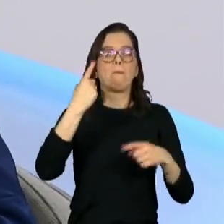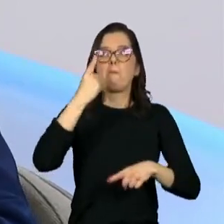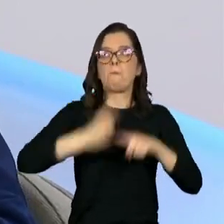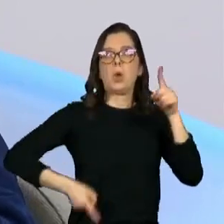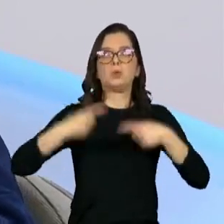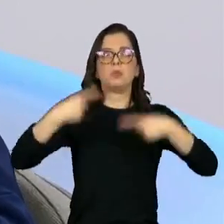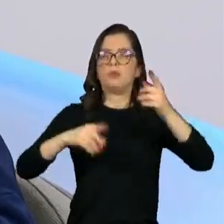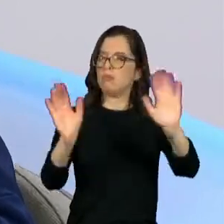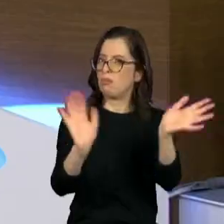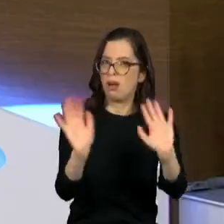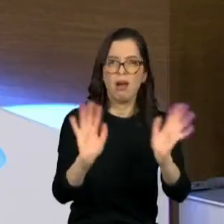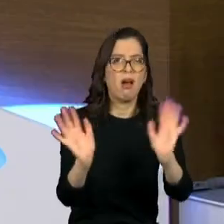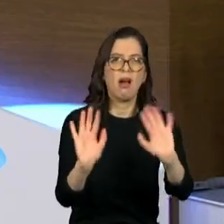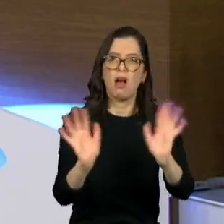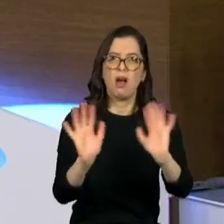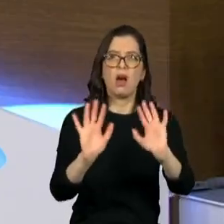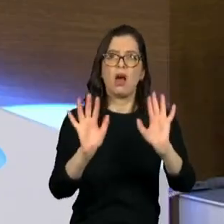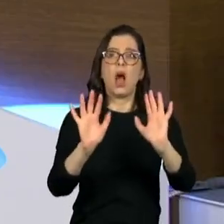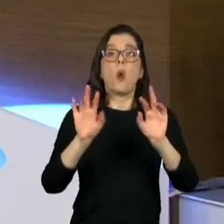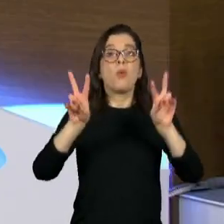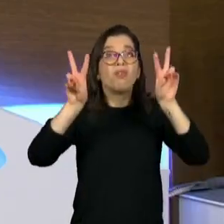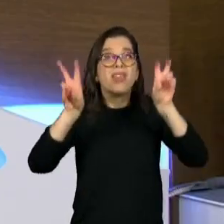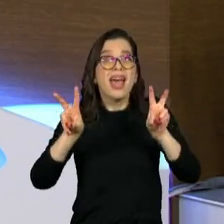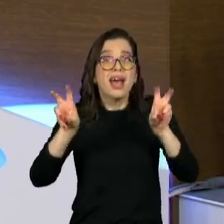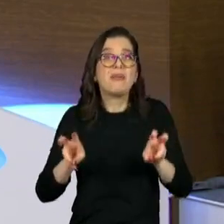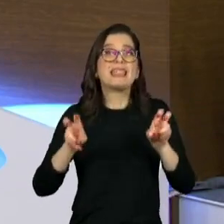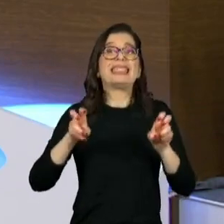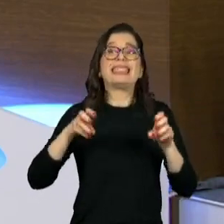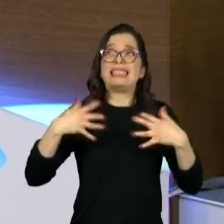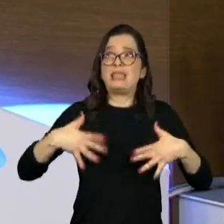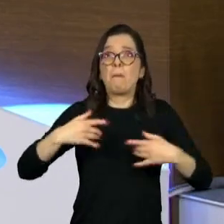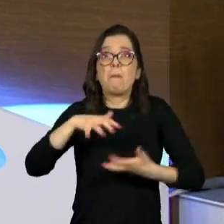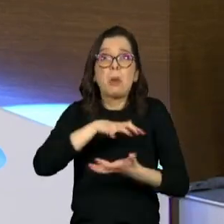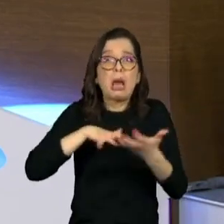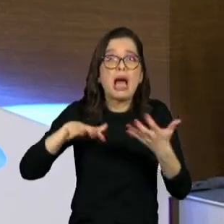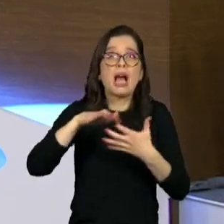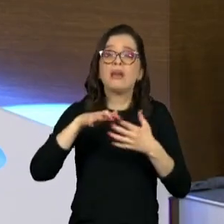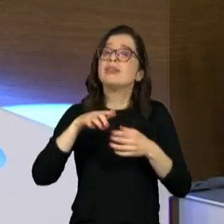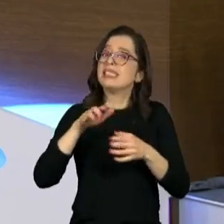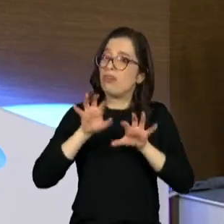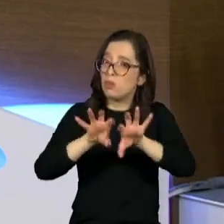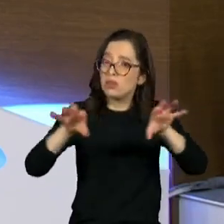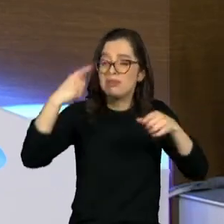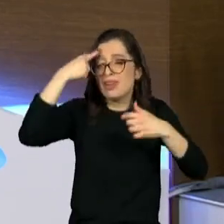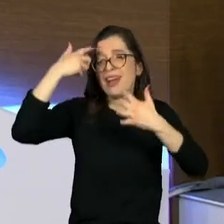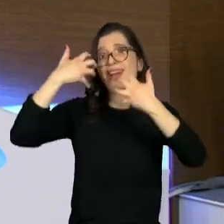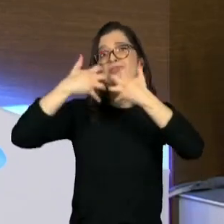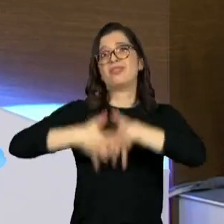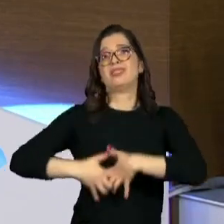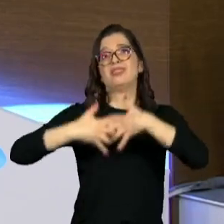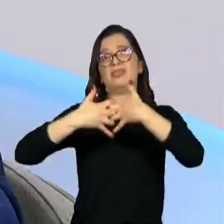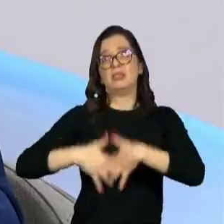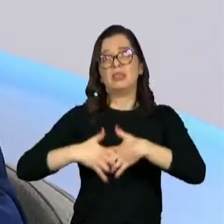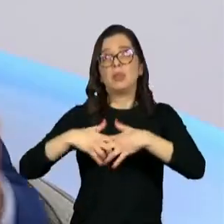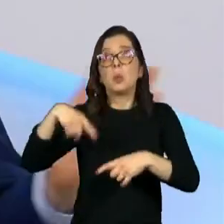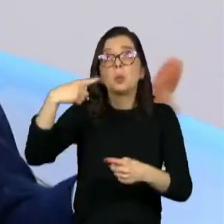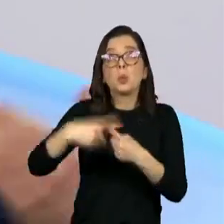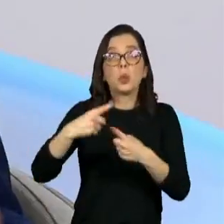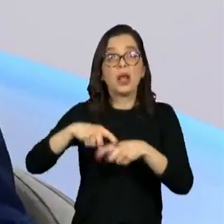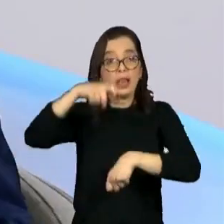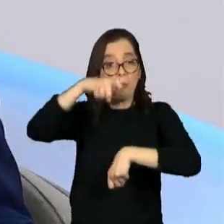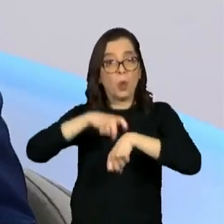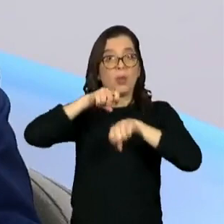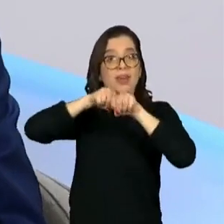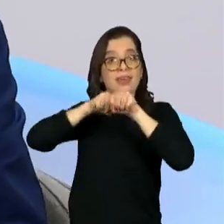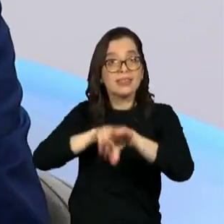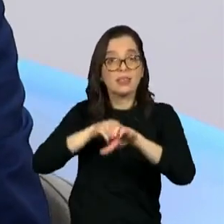present and debated as a subject of lively controversy and reflection. Because to teach,